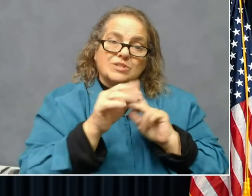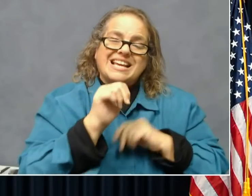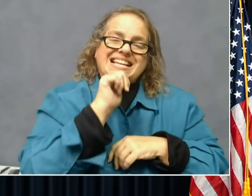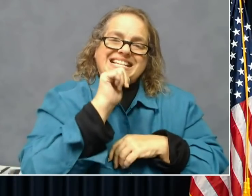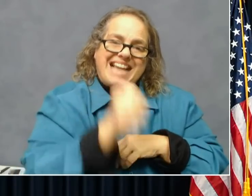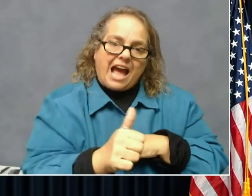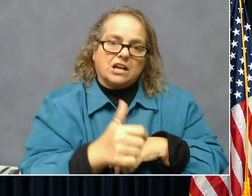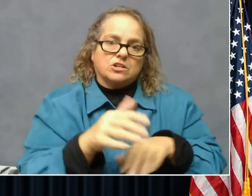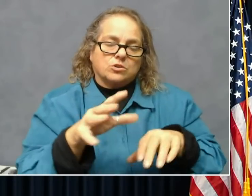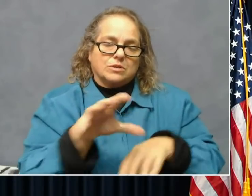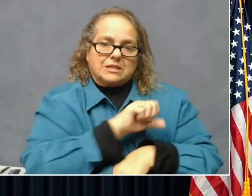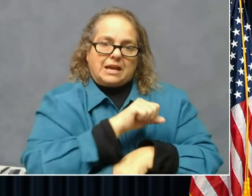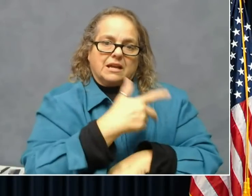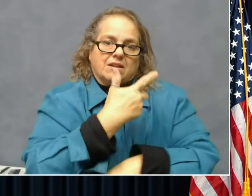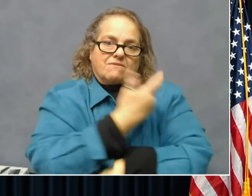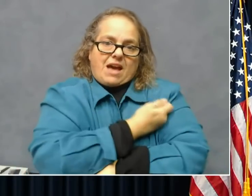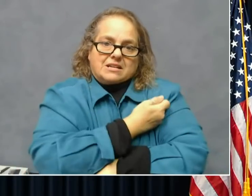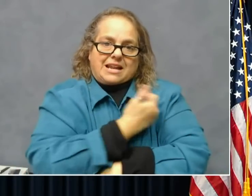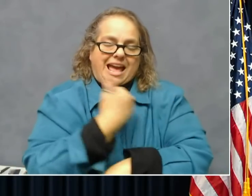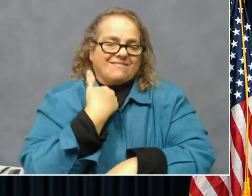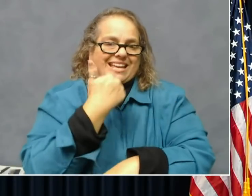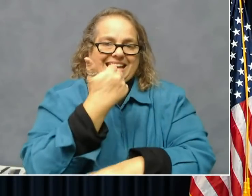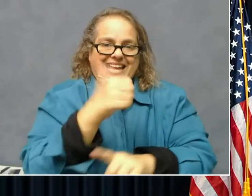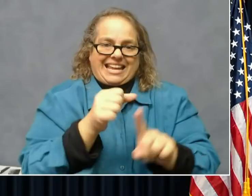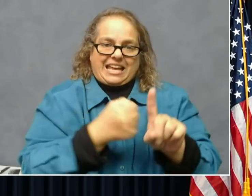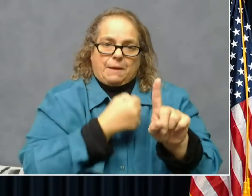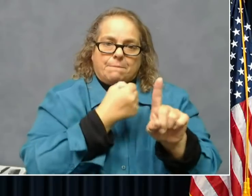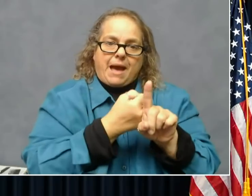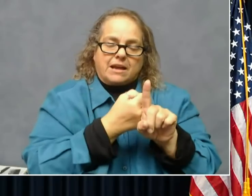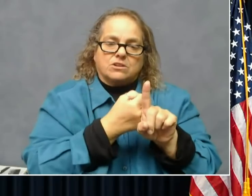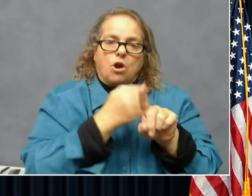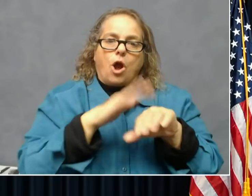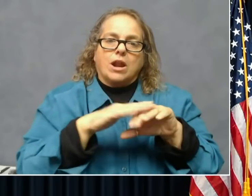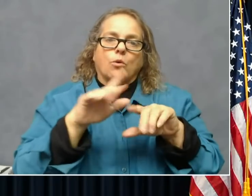start relaxing restrictions and mandates?